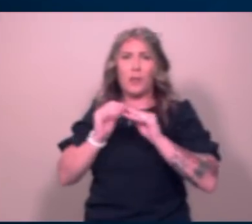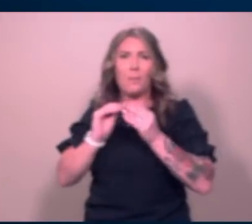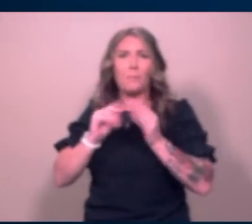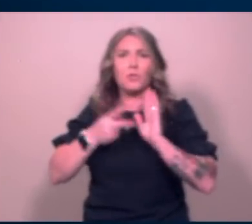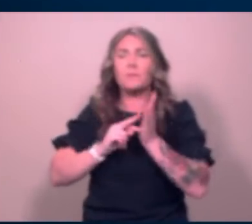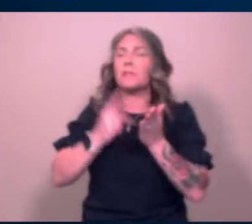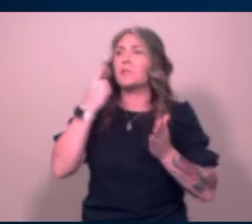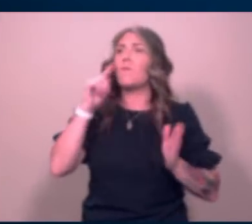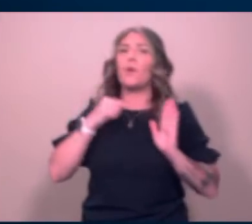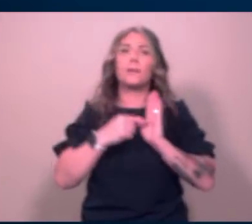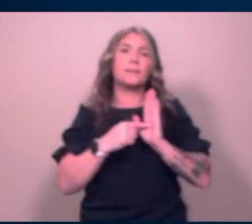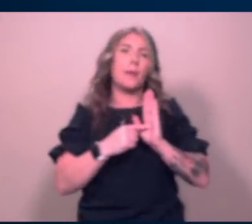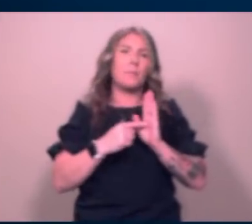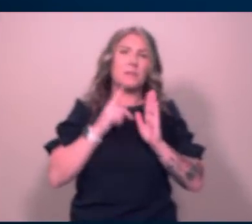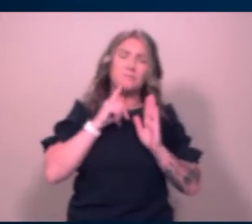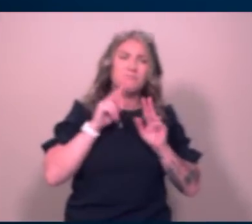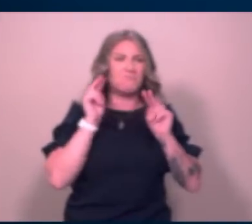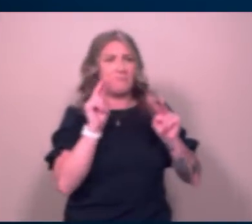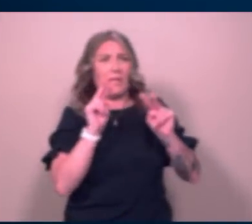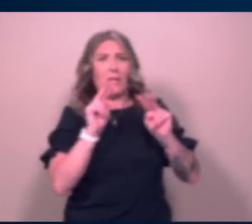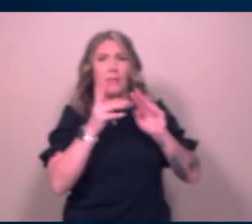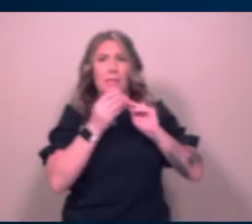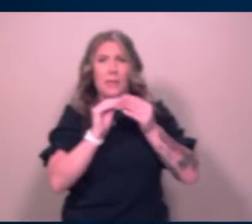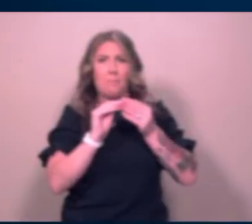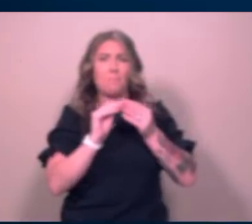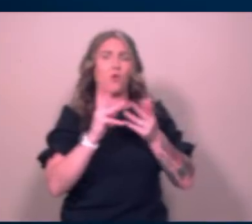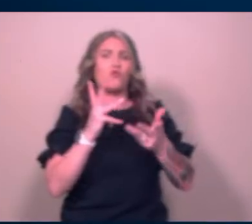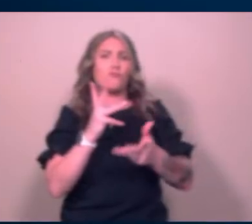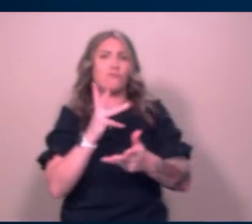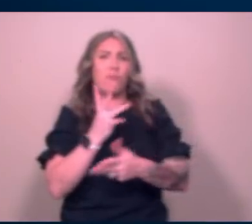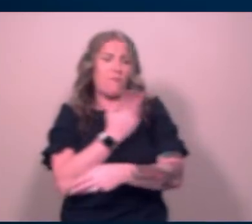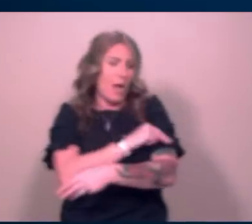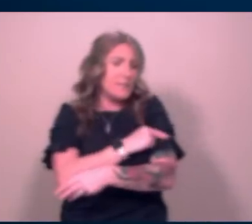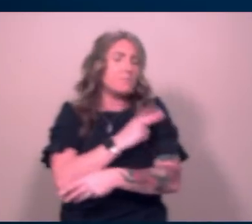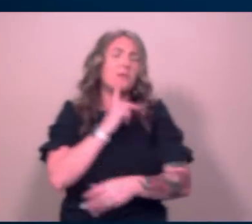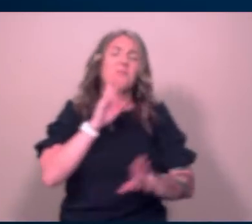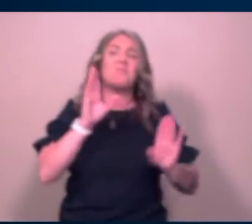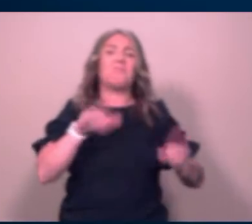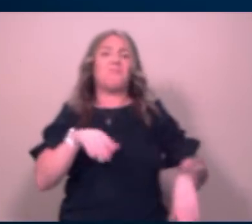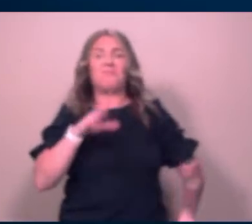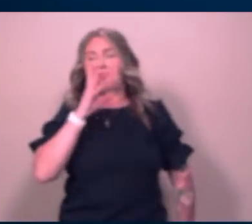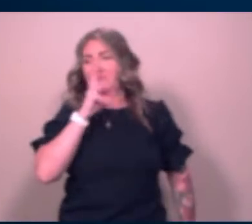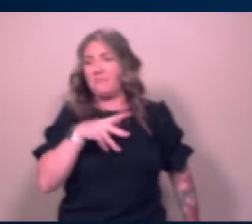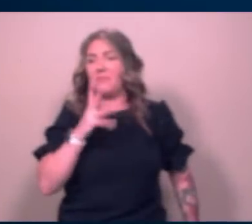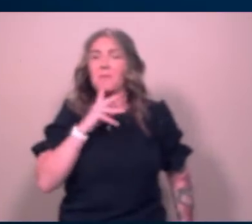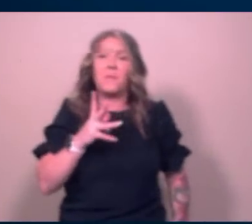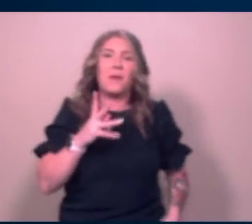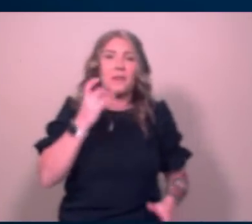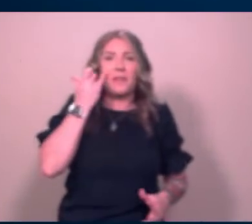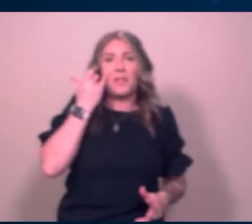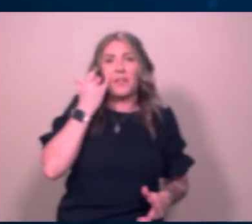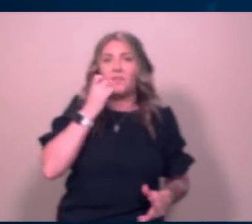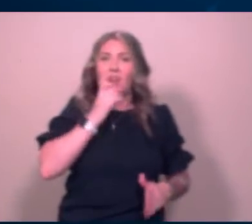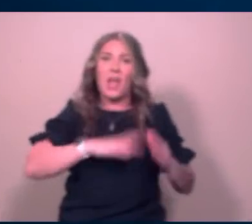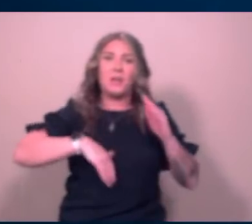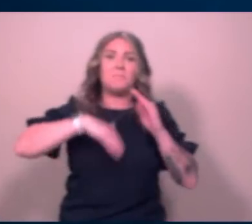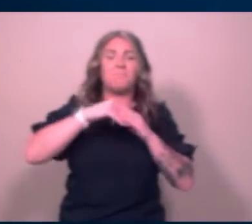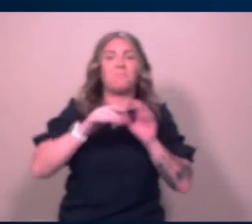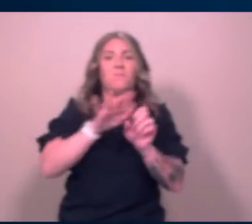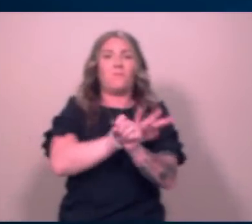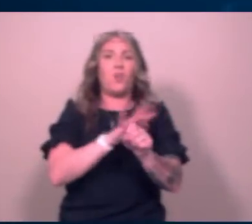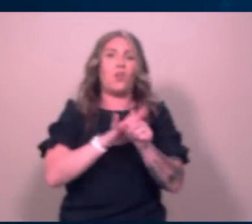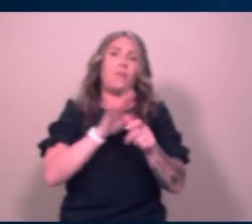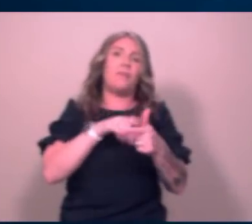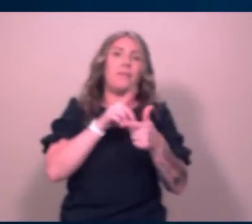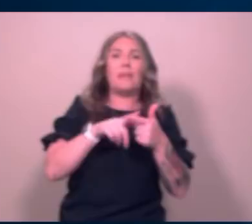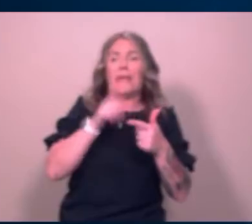For instance, some may look at the number of hospitalizations and brush it off and say, as long as a hospital is not at maximum capacity, then they